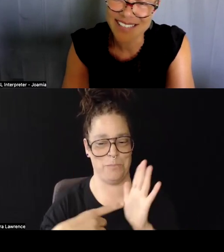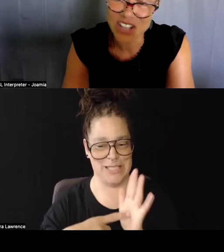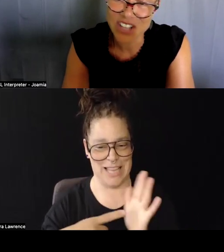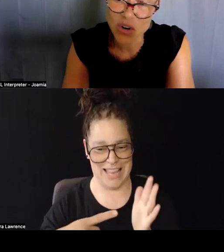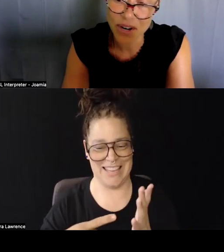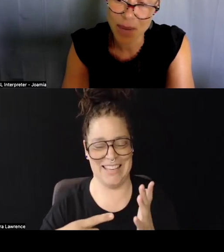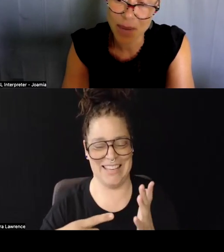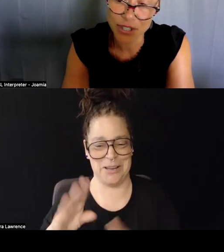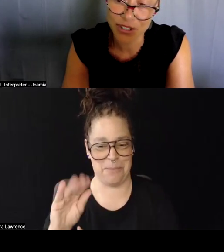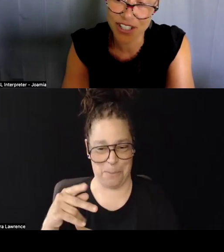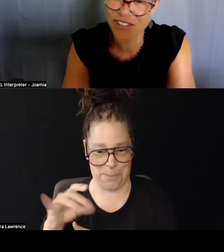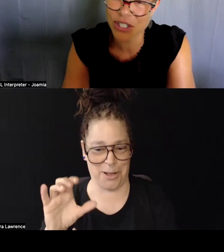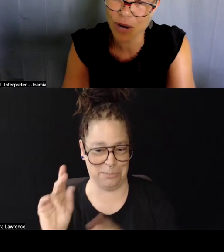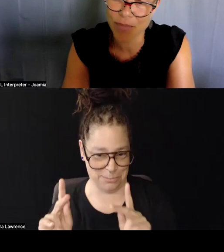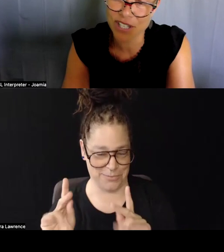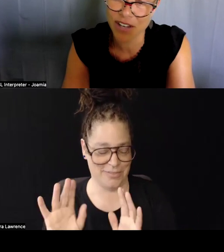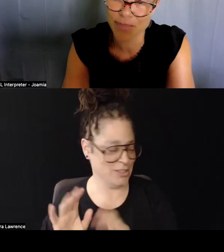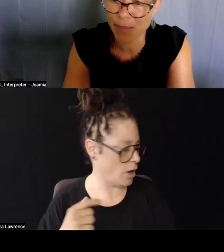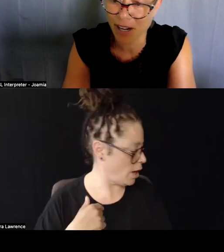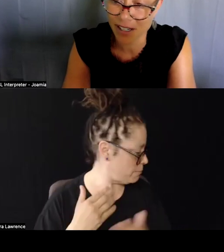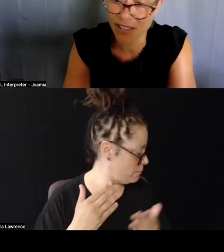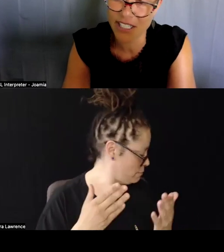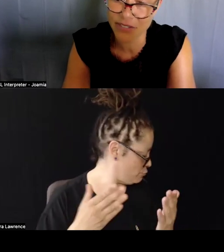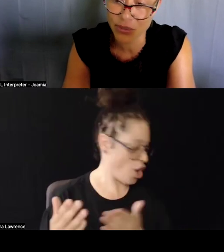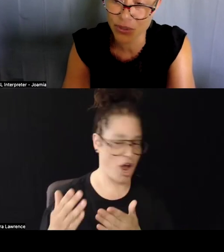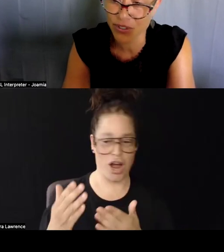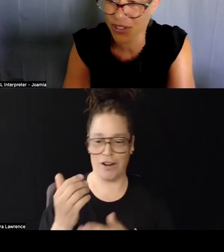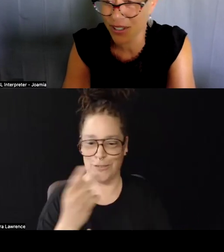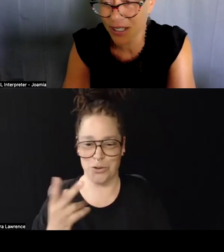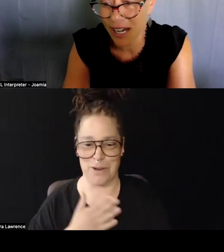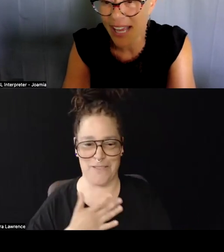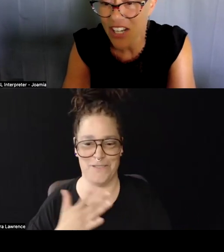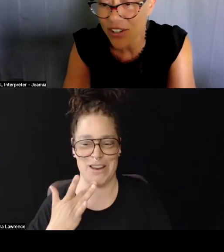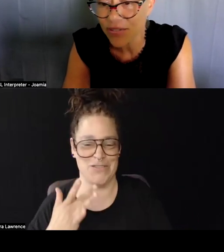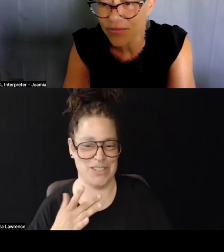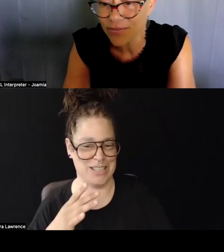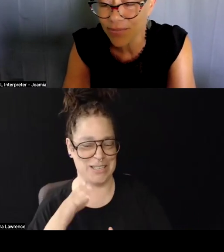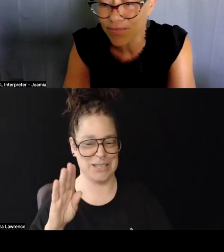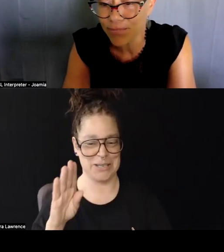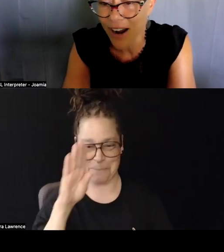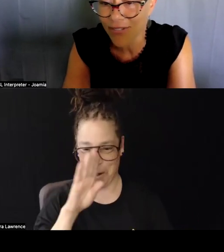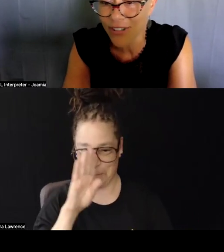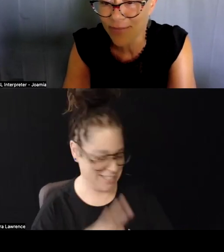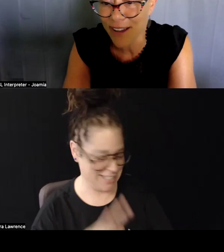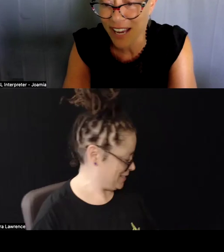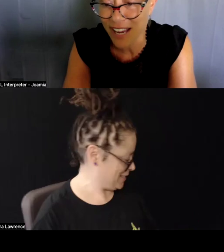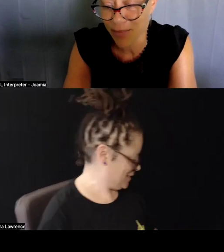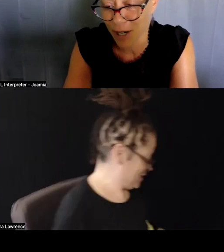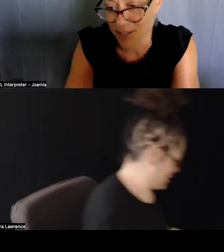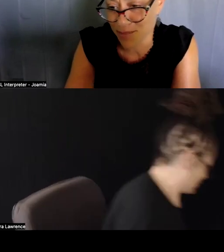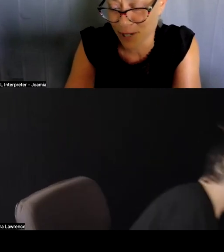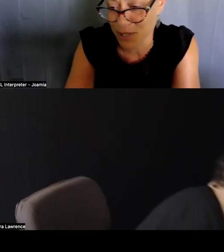And it's a great opportunity to represent BIPOC individuals. I actually brought a few of my